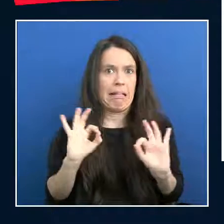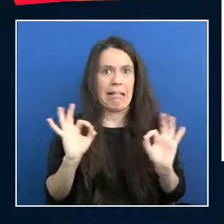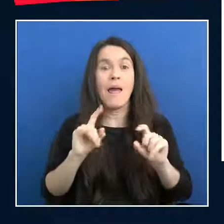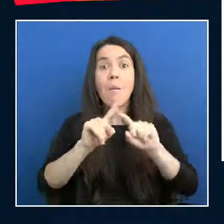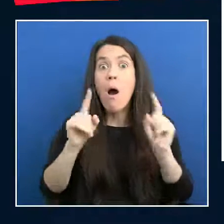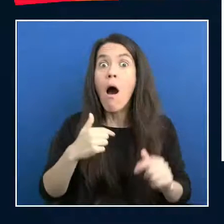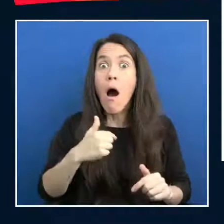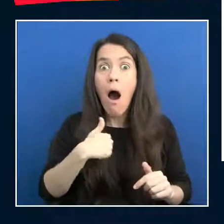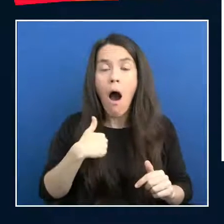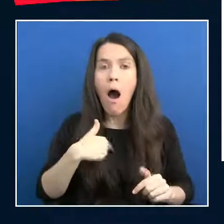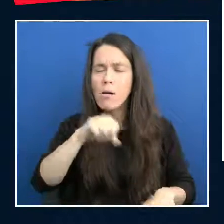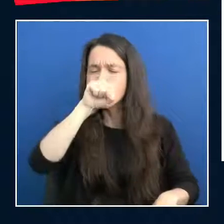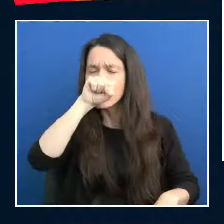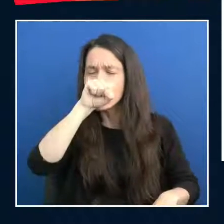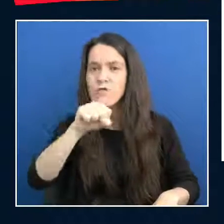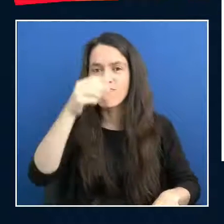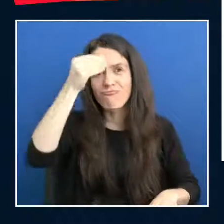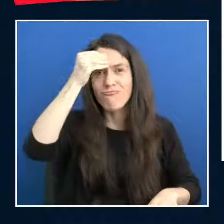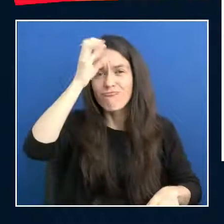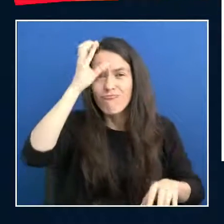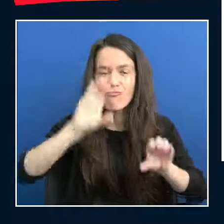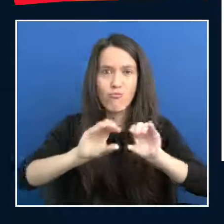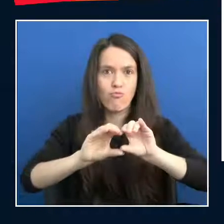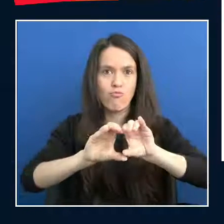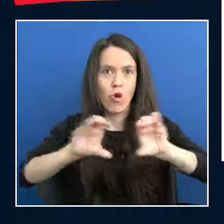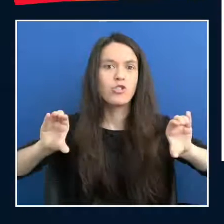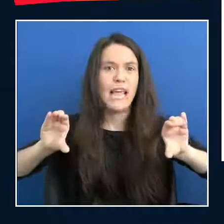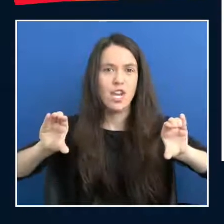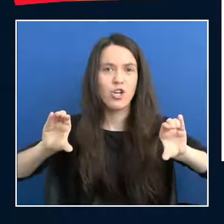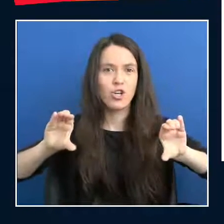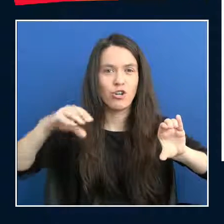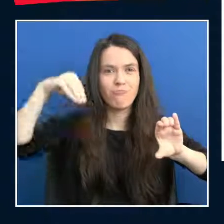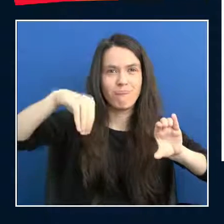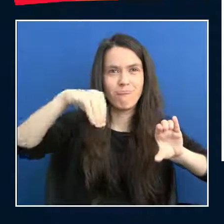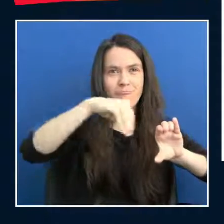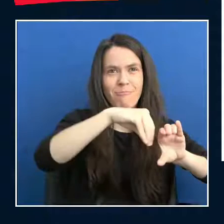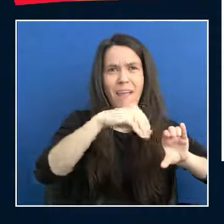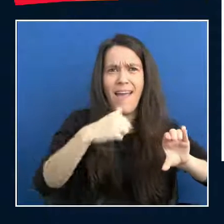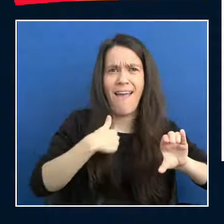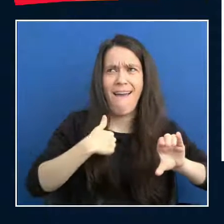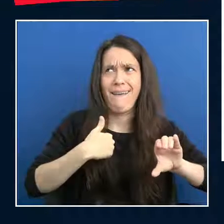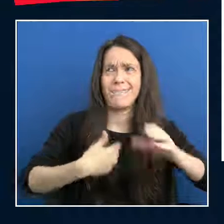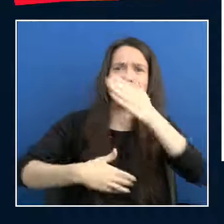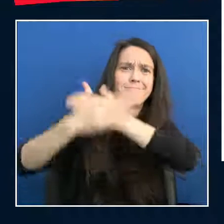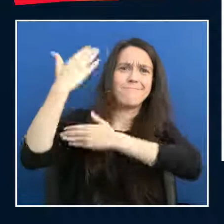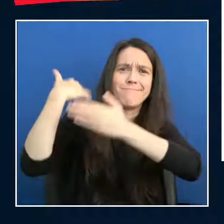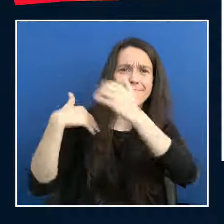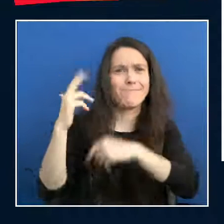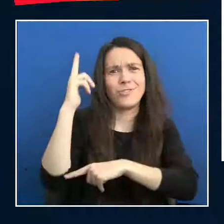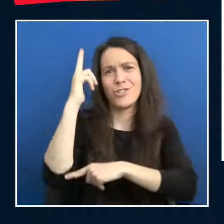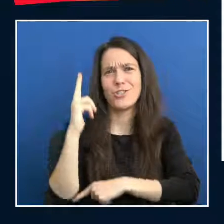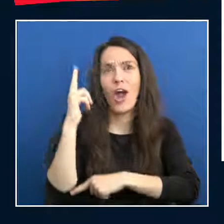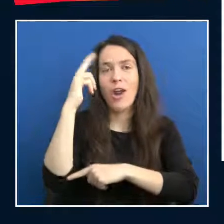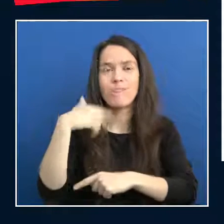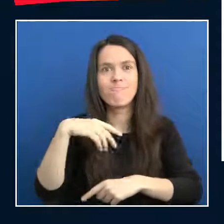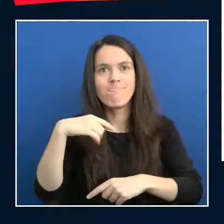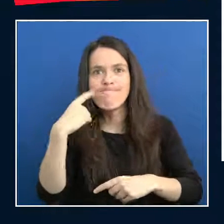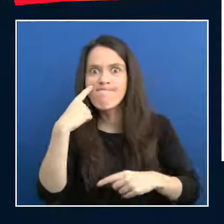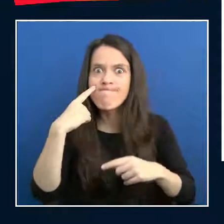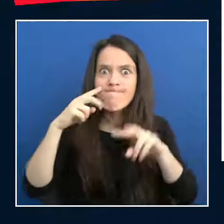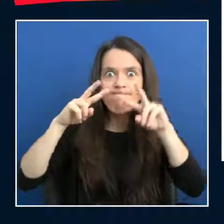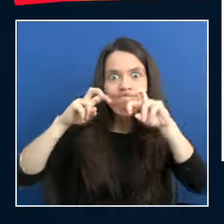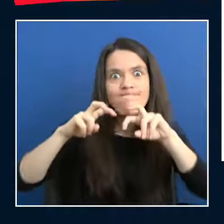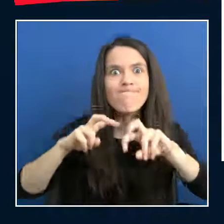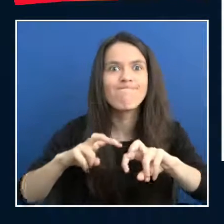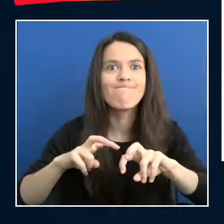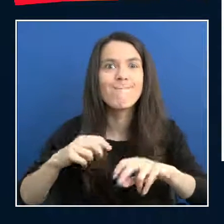fan. So I'm working with containers since like the beginning. I was very lucky that at the